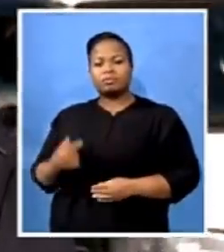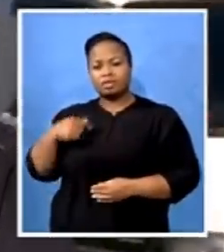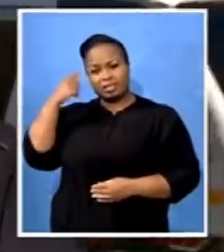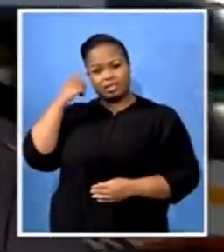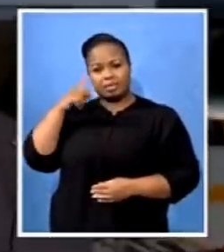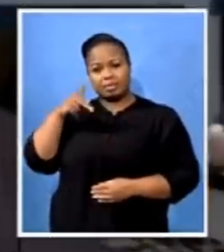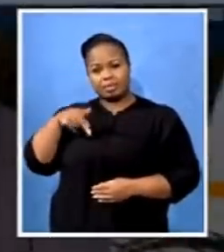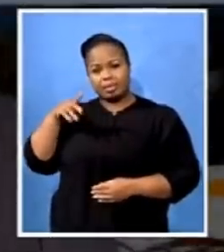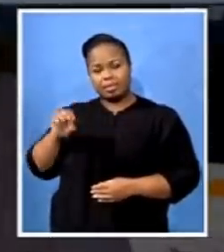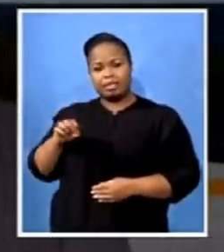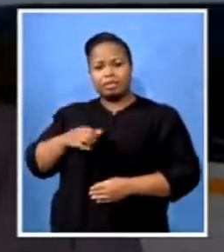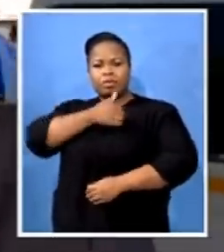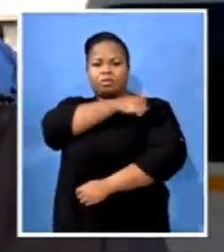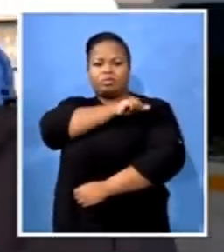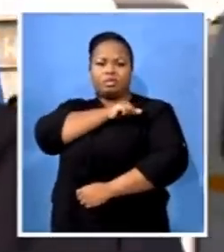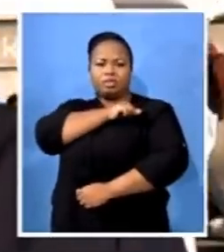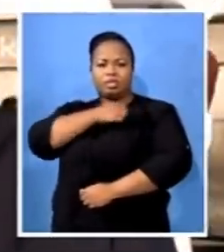ourselves. And